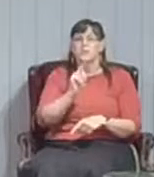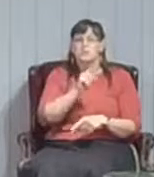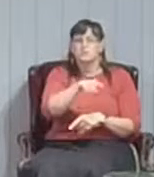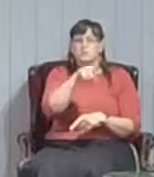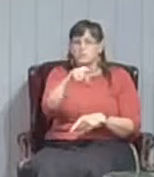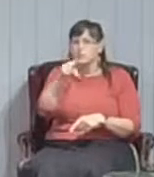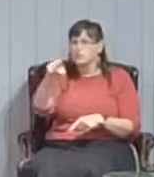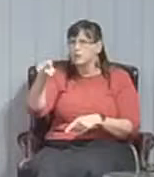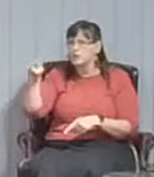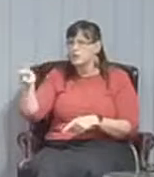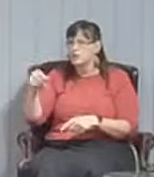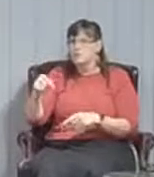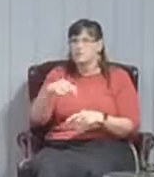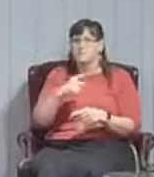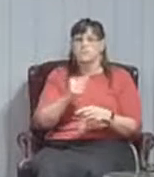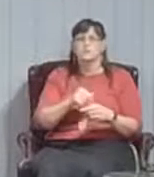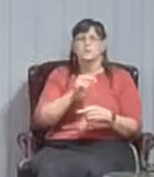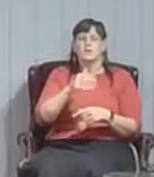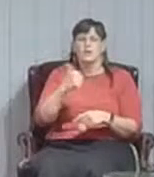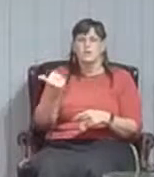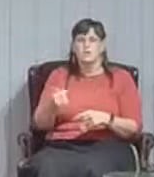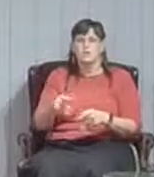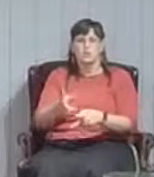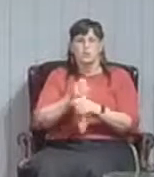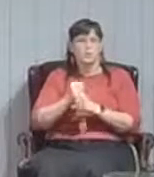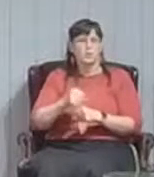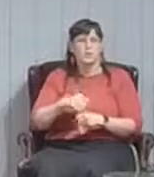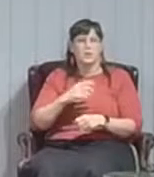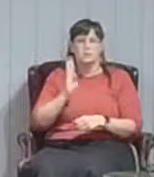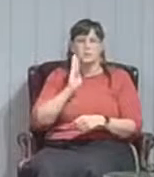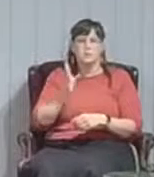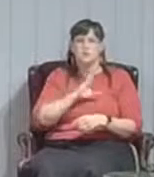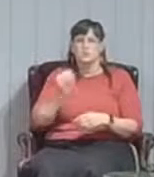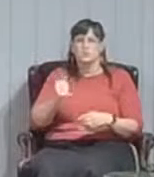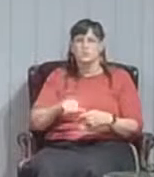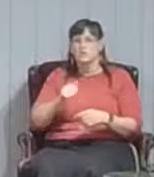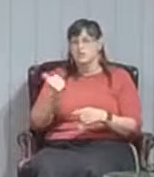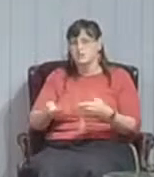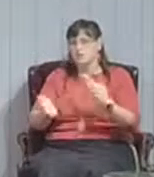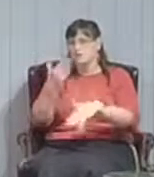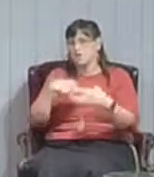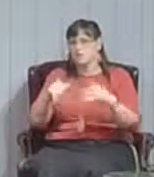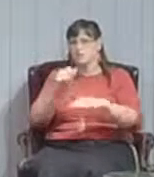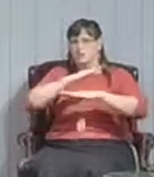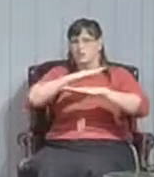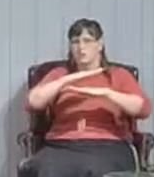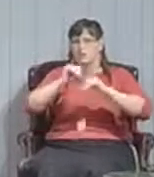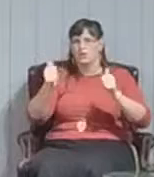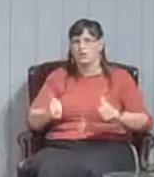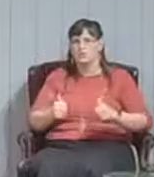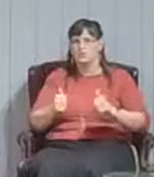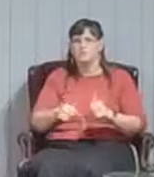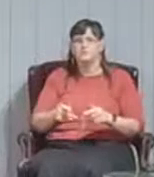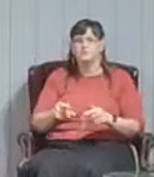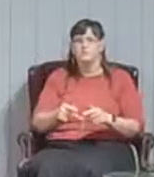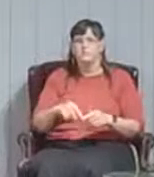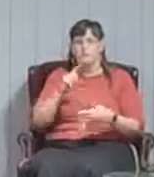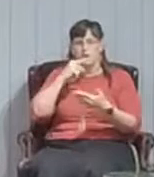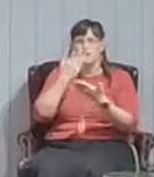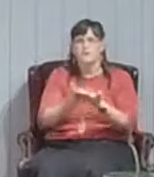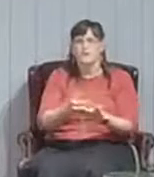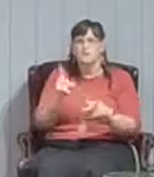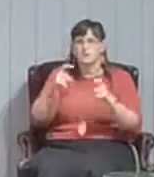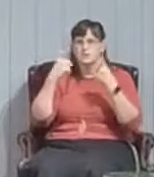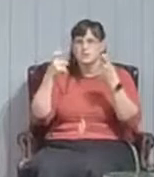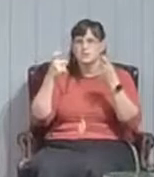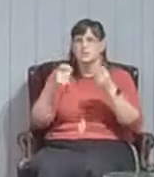at others, they claim to be a Christian, but rather than coming to the altar, rather than confessing their sins, rather than dealing with the issues of their